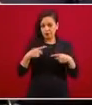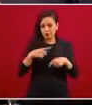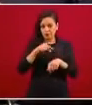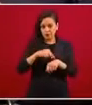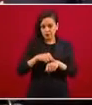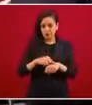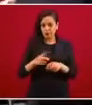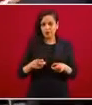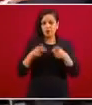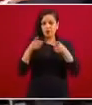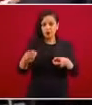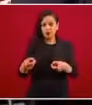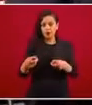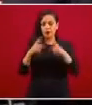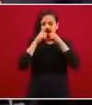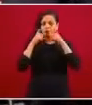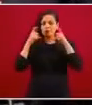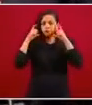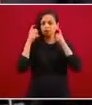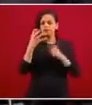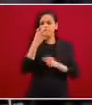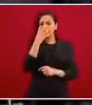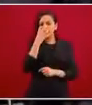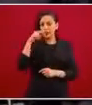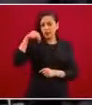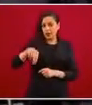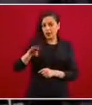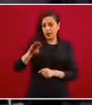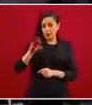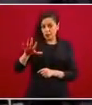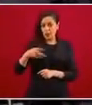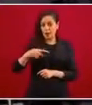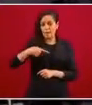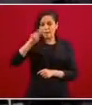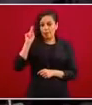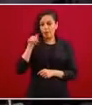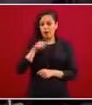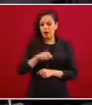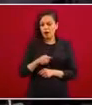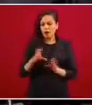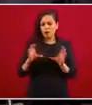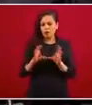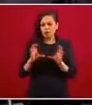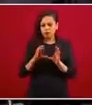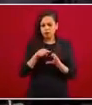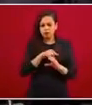that they had received N95 masks